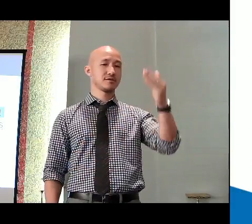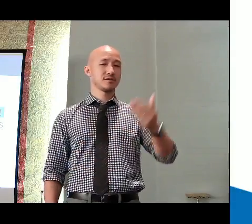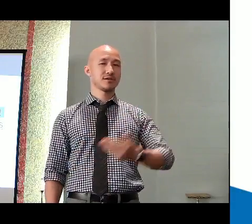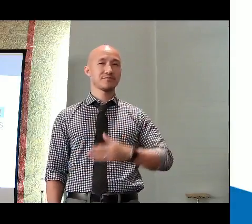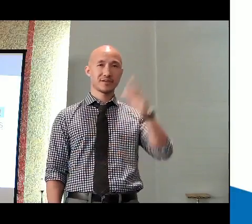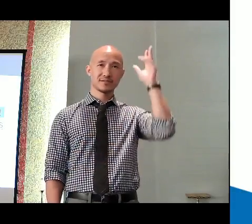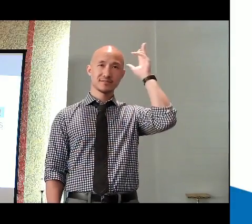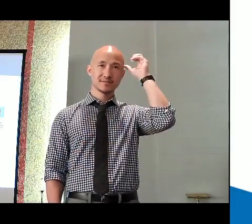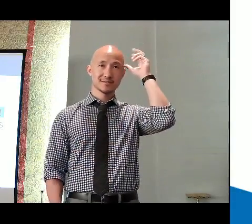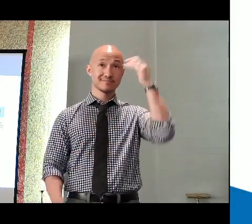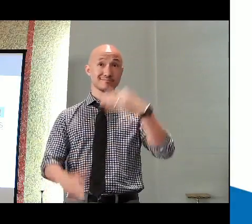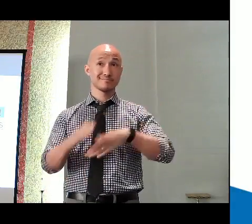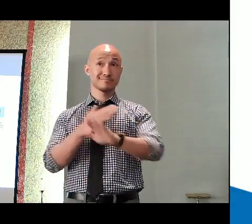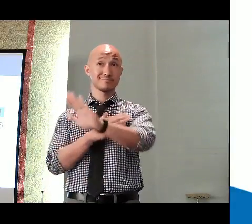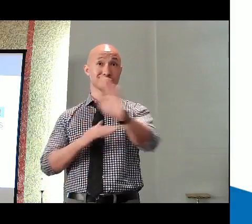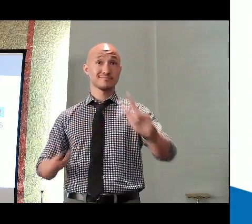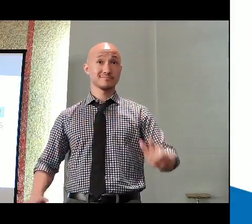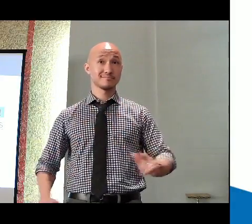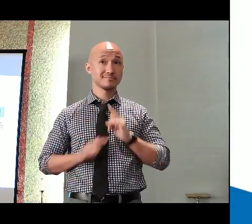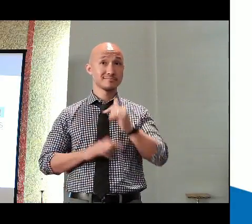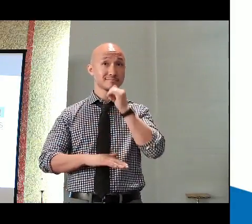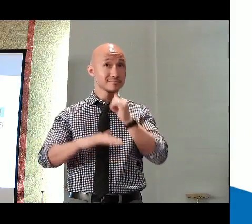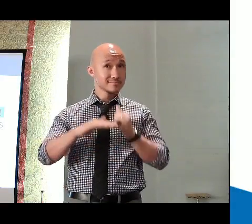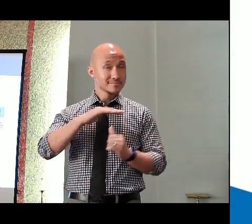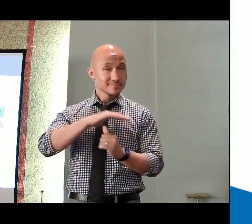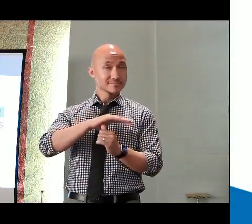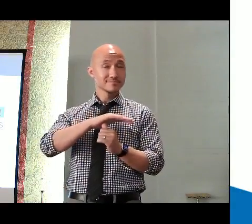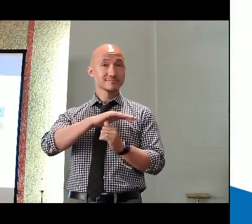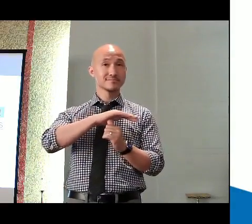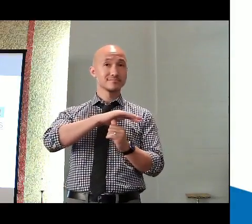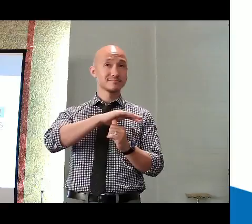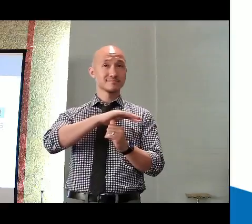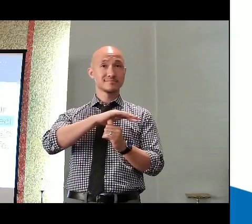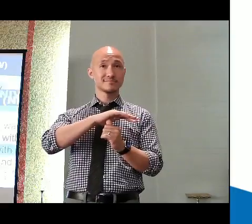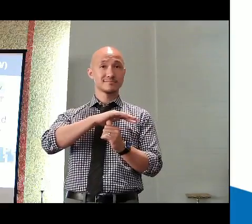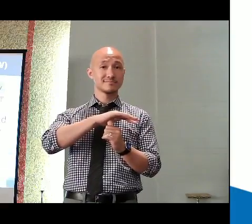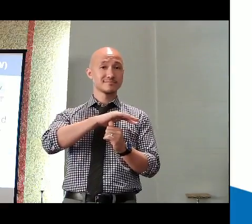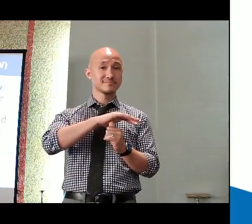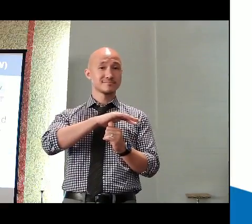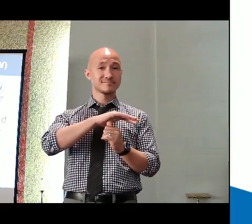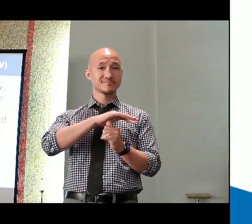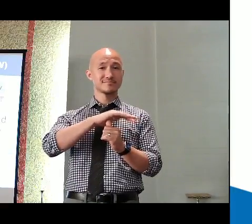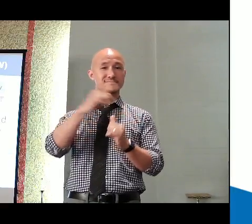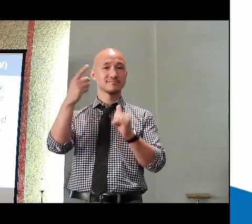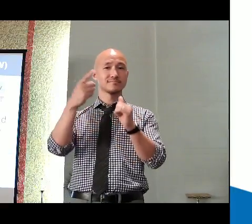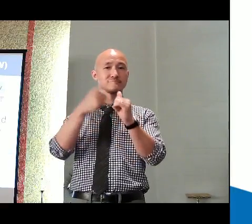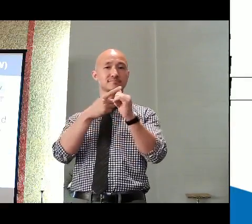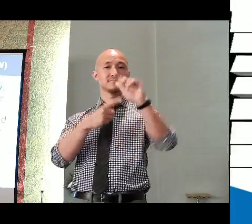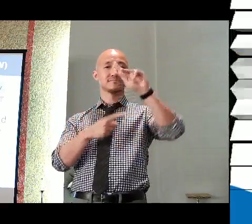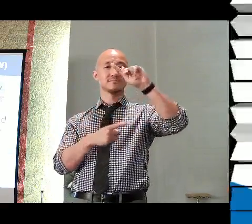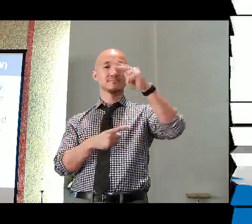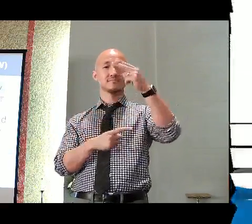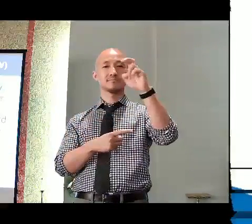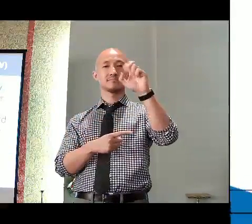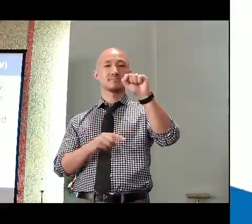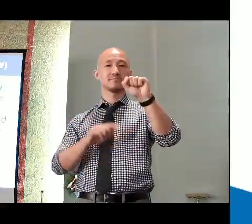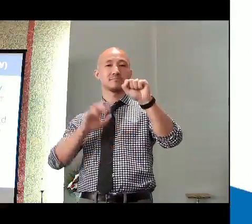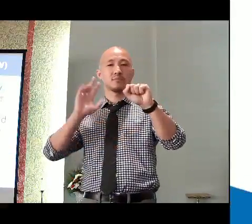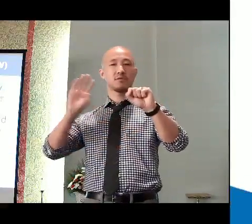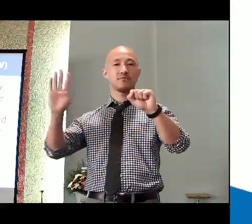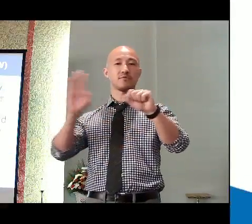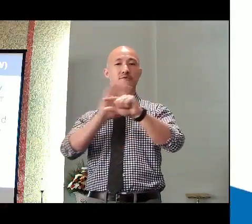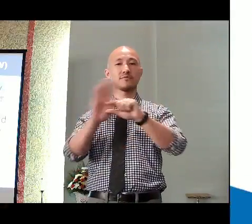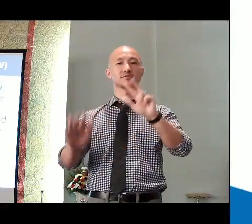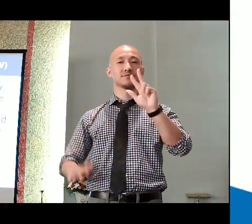the bat in the beginning by keeping things in the dark. This is the instruction Paul gave the Thessalonians through the